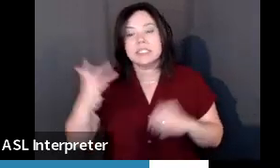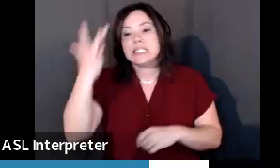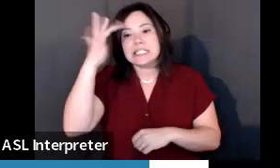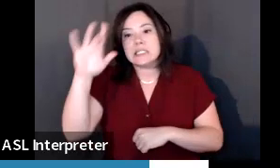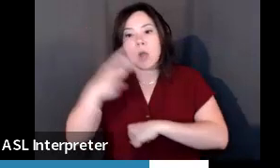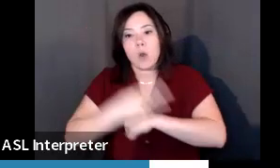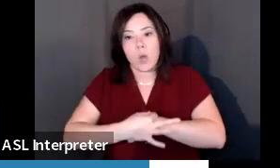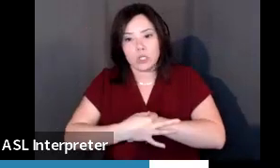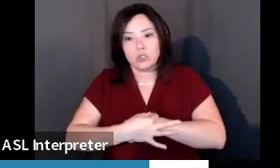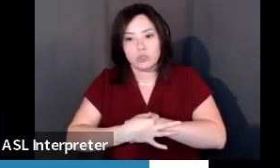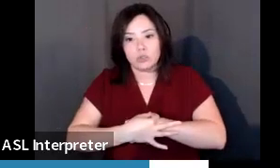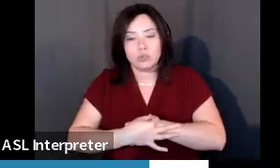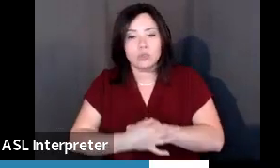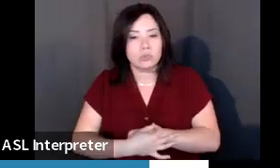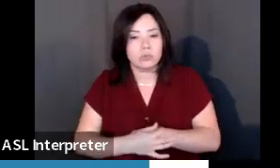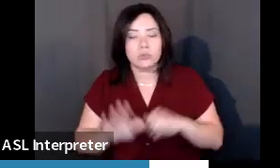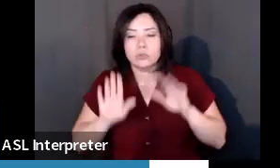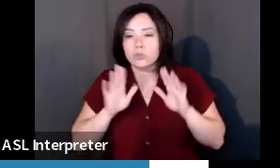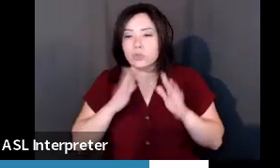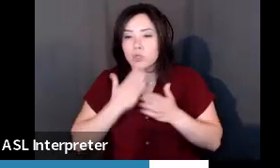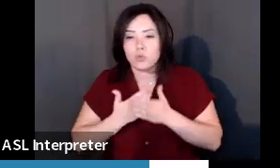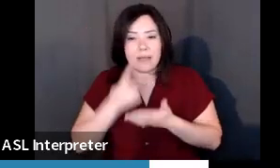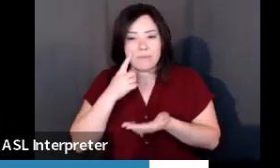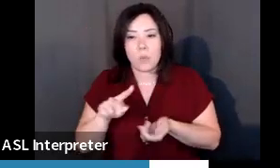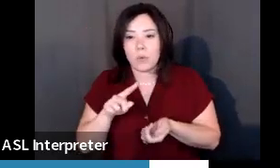smartwatches, super great for